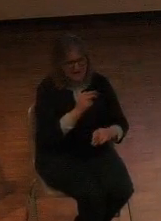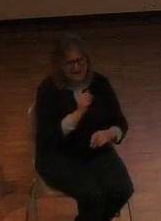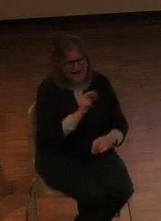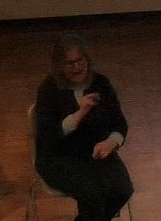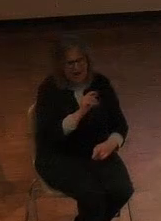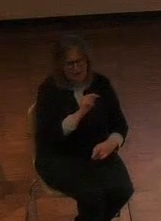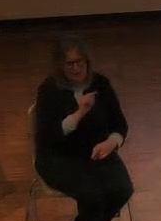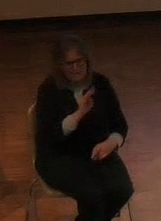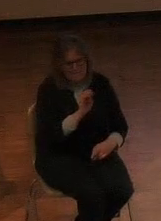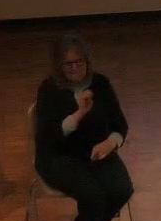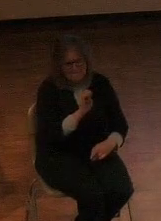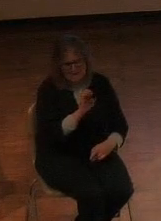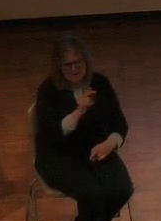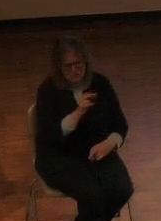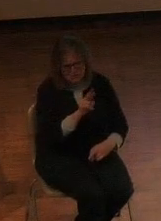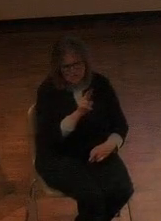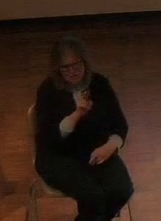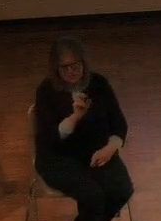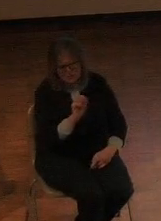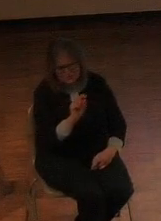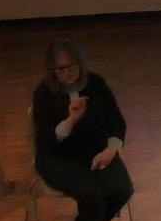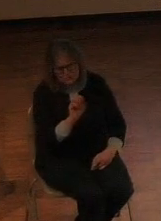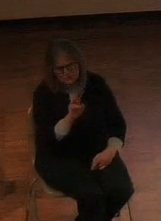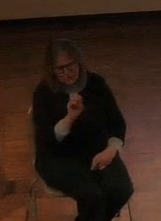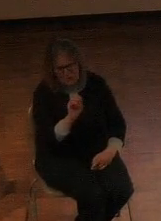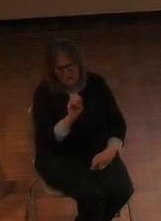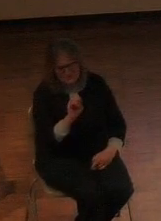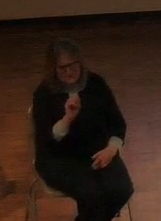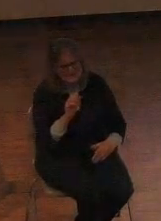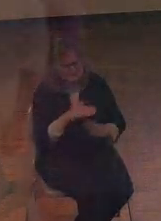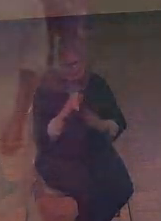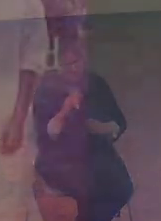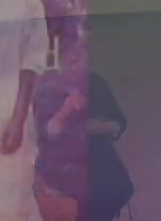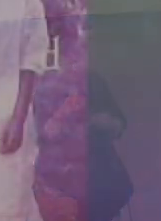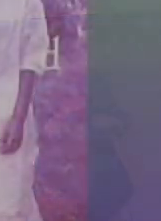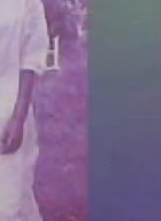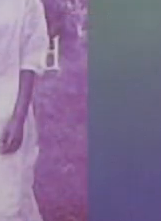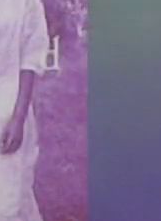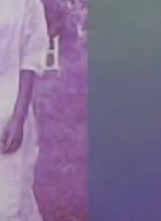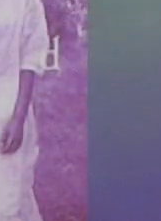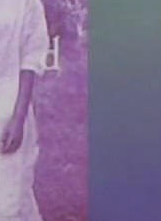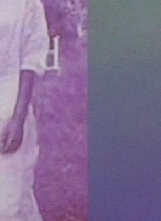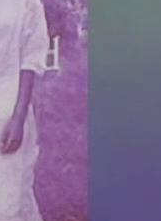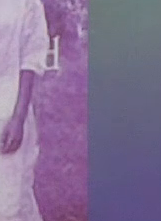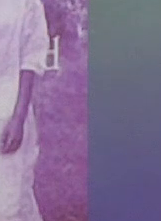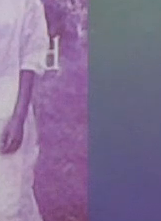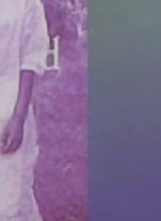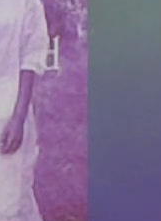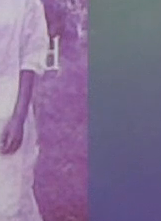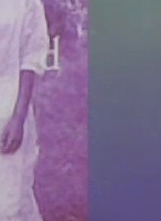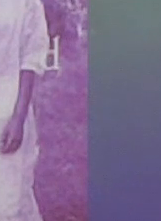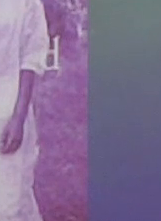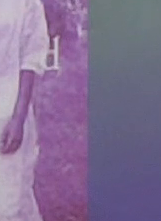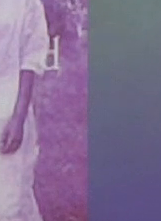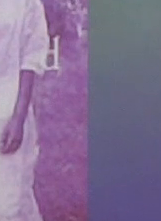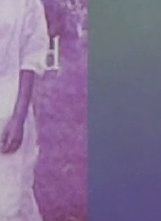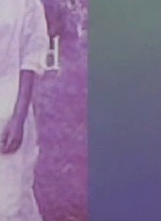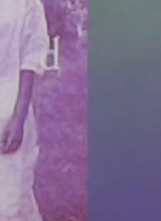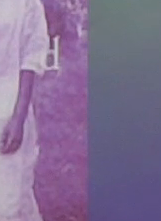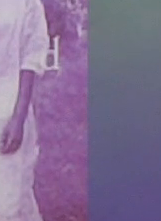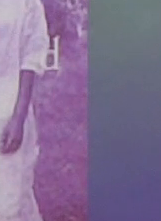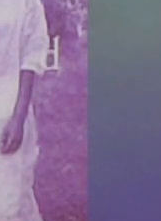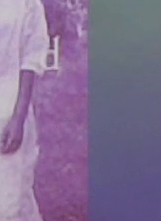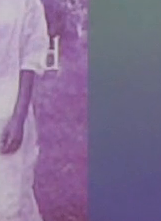Stowe's best-selling 19th century novel, Uncle Tom's Cabin, to contemporary 20th and 21st century